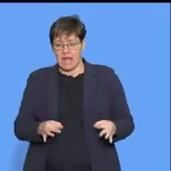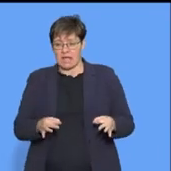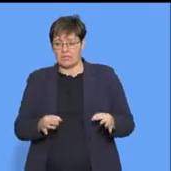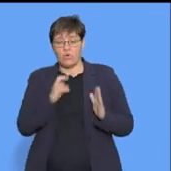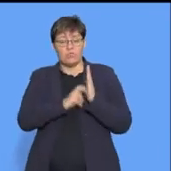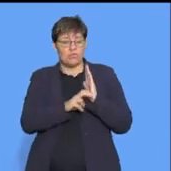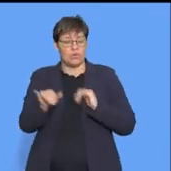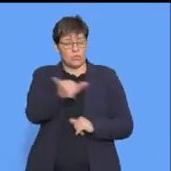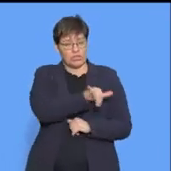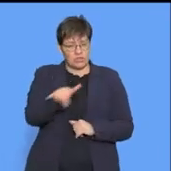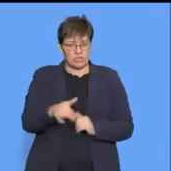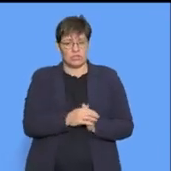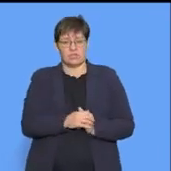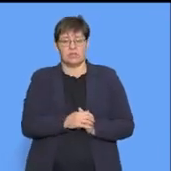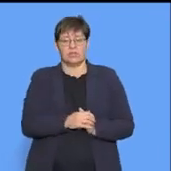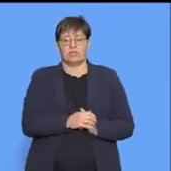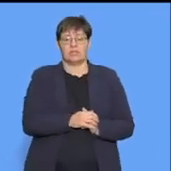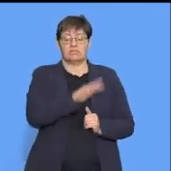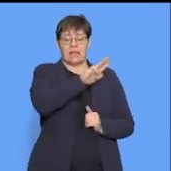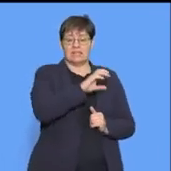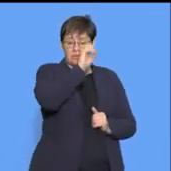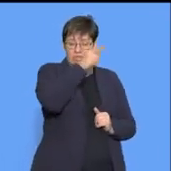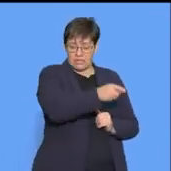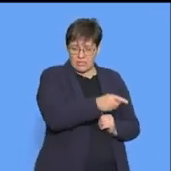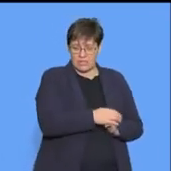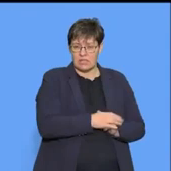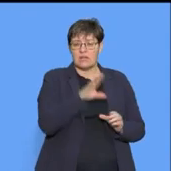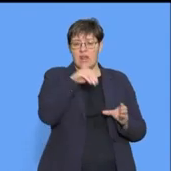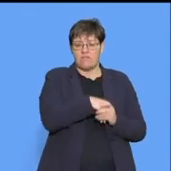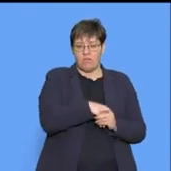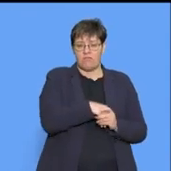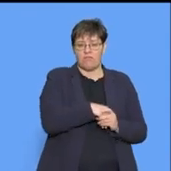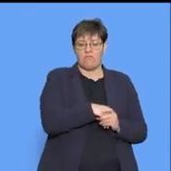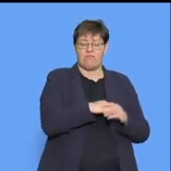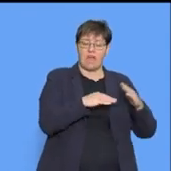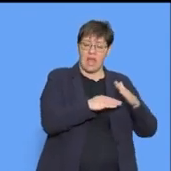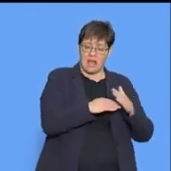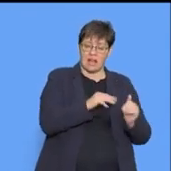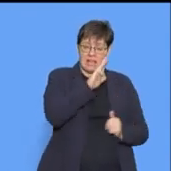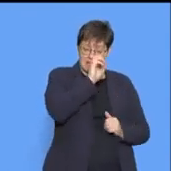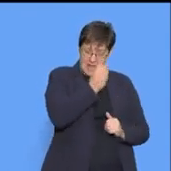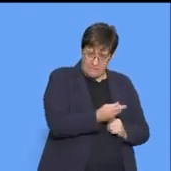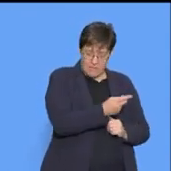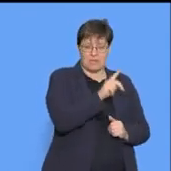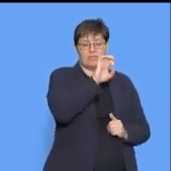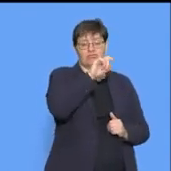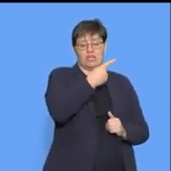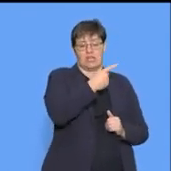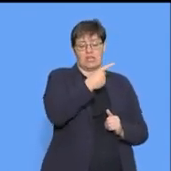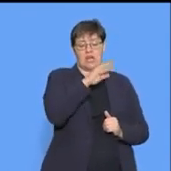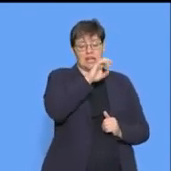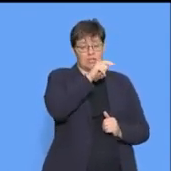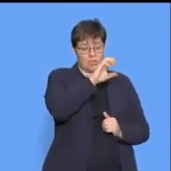So remember, when we're deciding which rule, we've got to decide if it's right angle. If it is right angle and involves angles, then we've got to use our